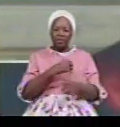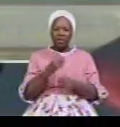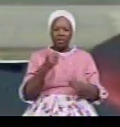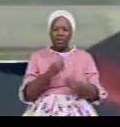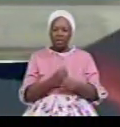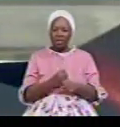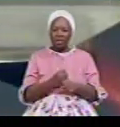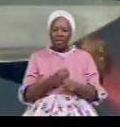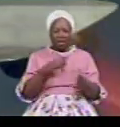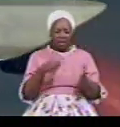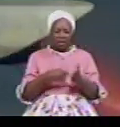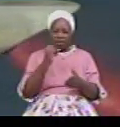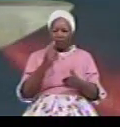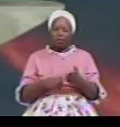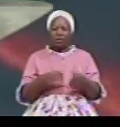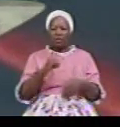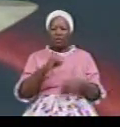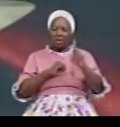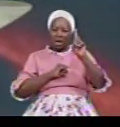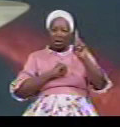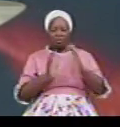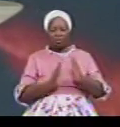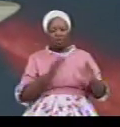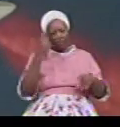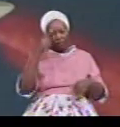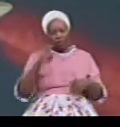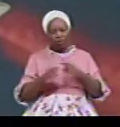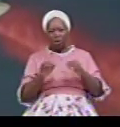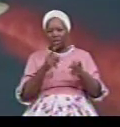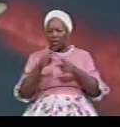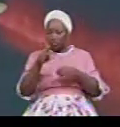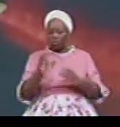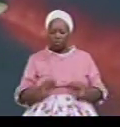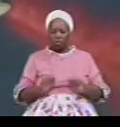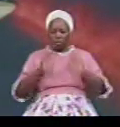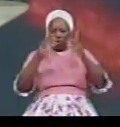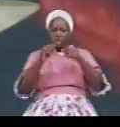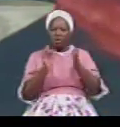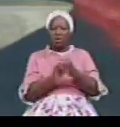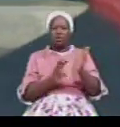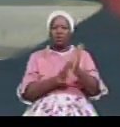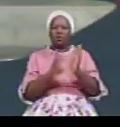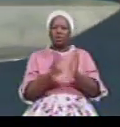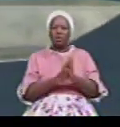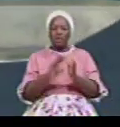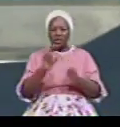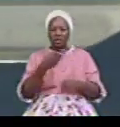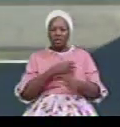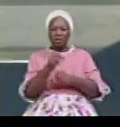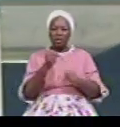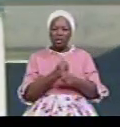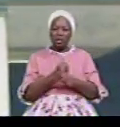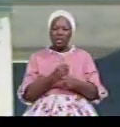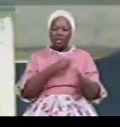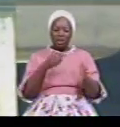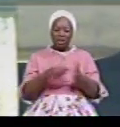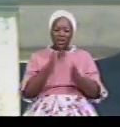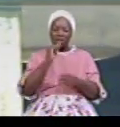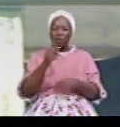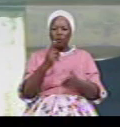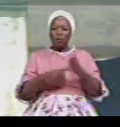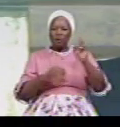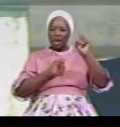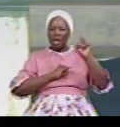what I planned for you to do." And you submit to that will. Second year, "This is what I planned." He looks at